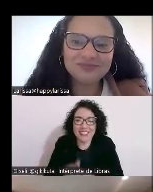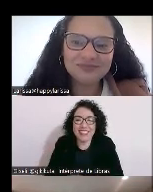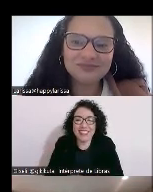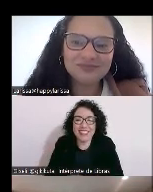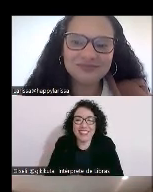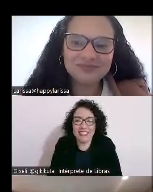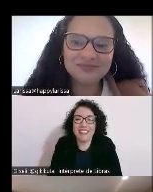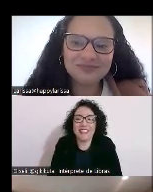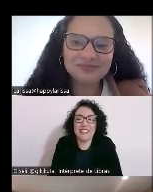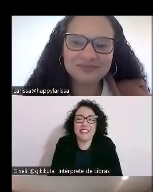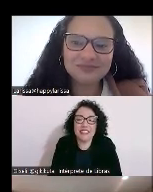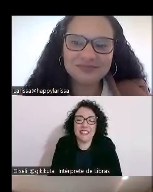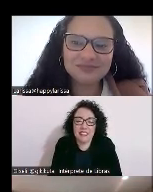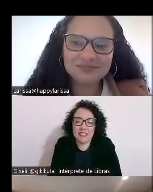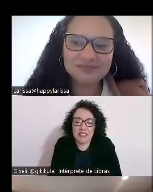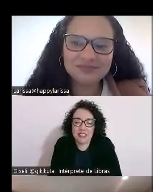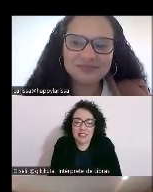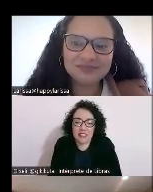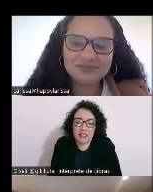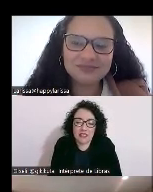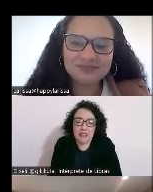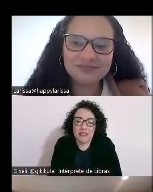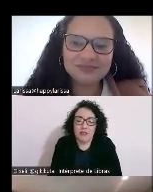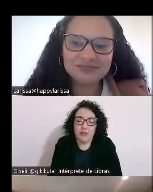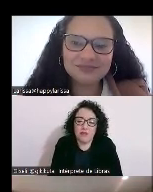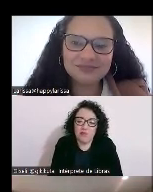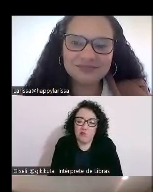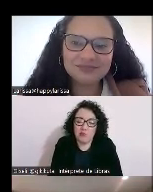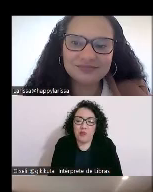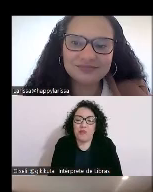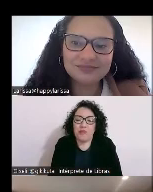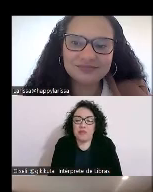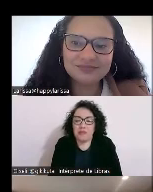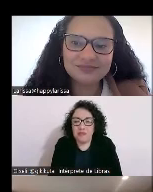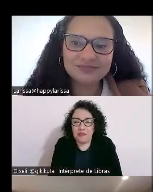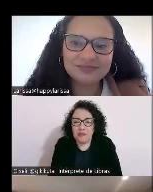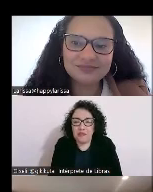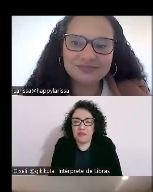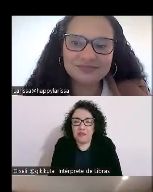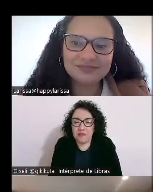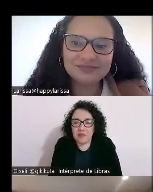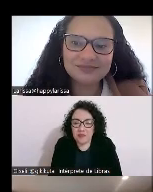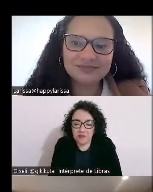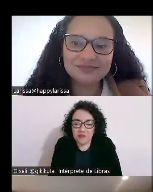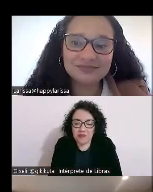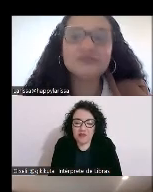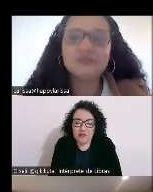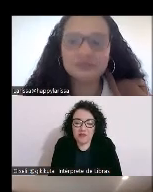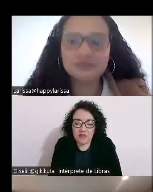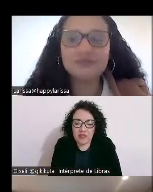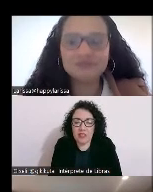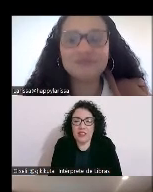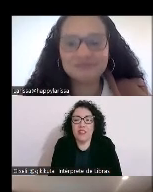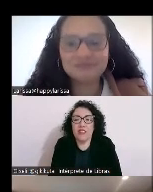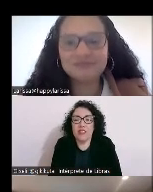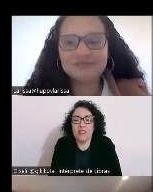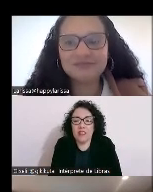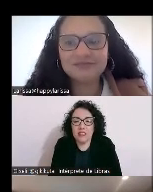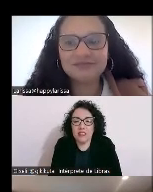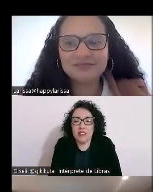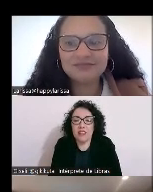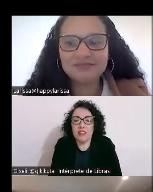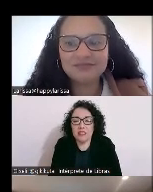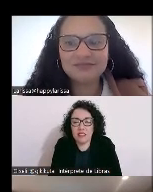you. because of another engagement, I am not going to have time for questions. However, Ok. if you send